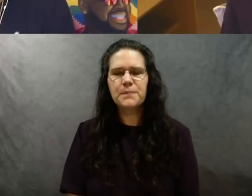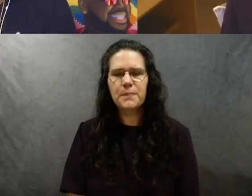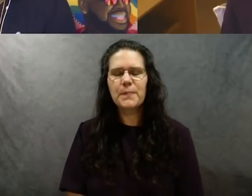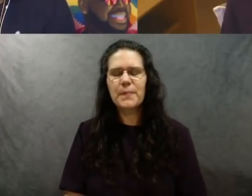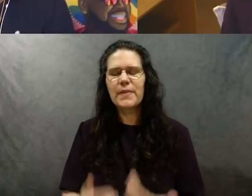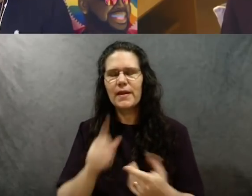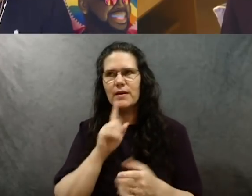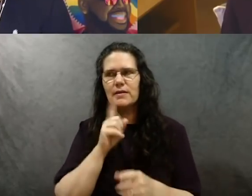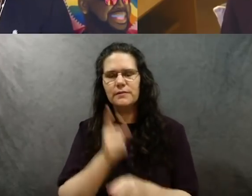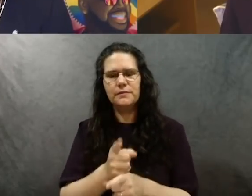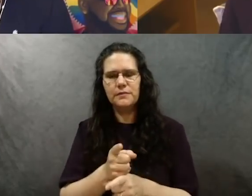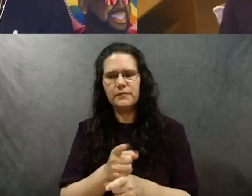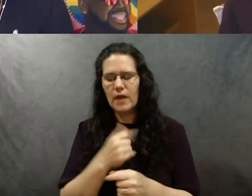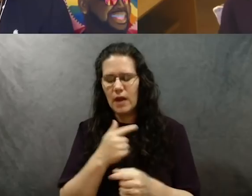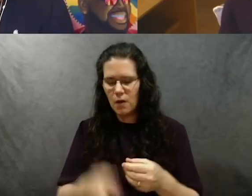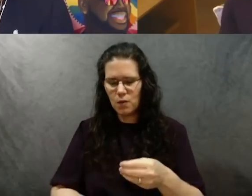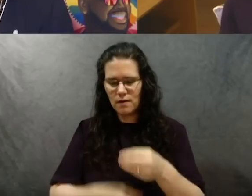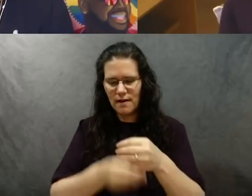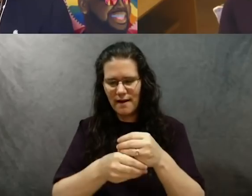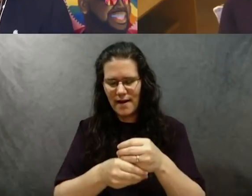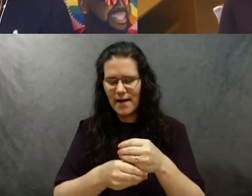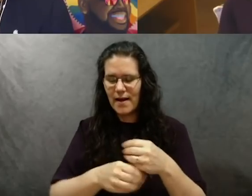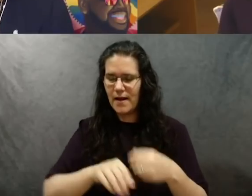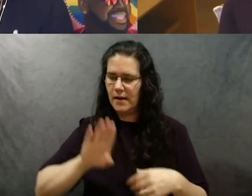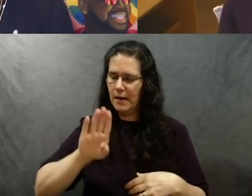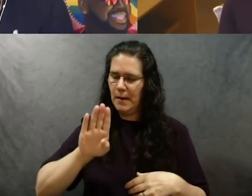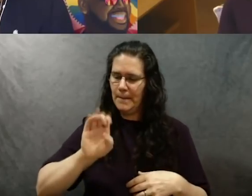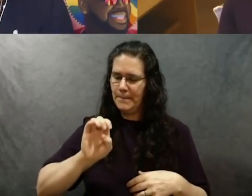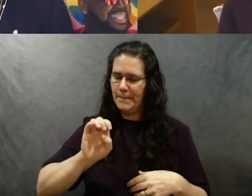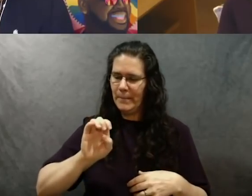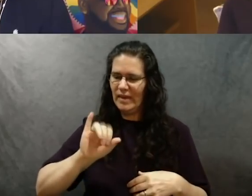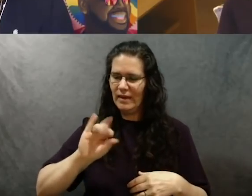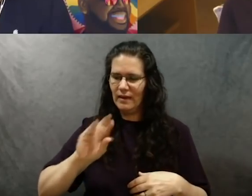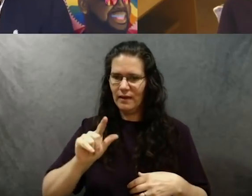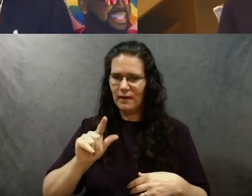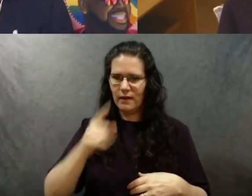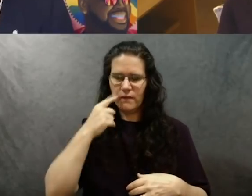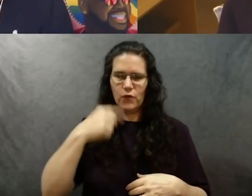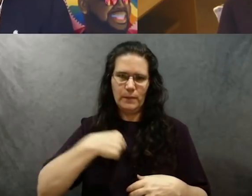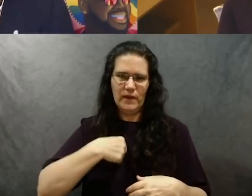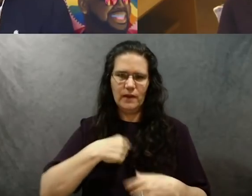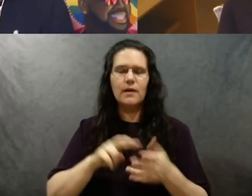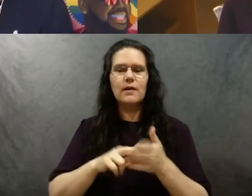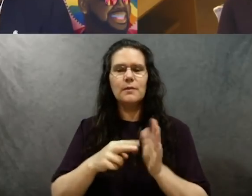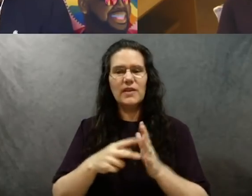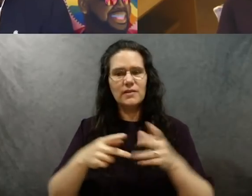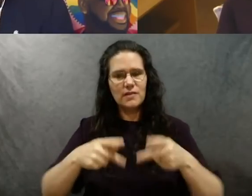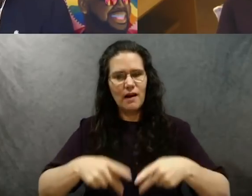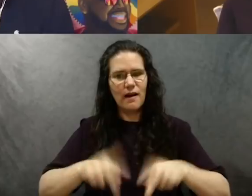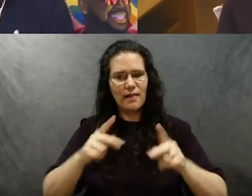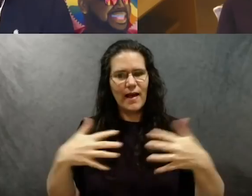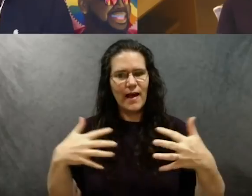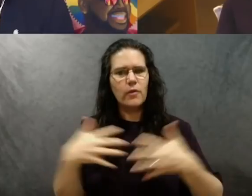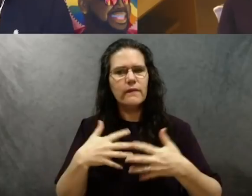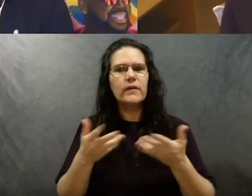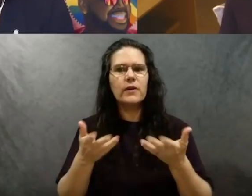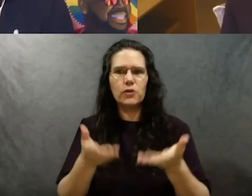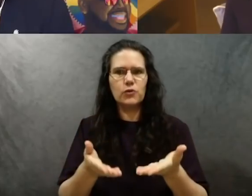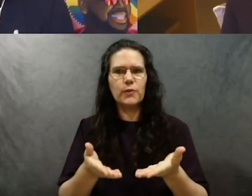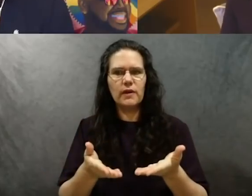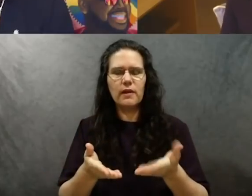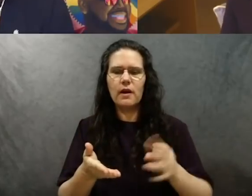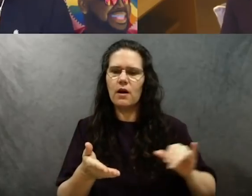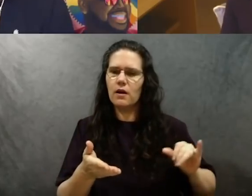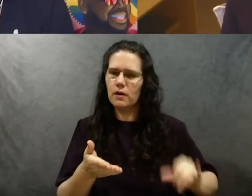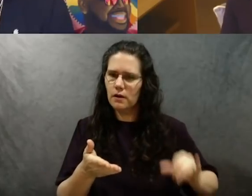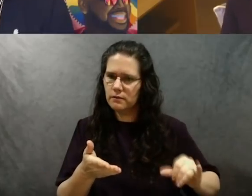that too, that being for me also means that I'm allowing the fear to be there, mm-hmm. You know, as